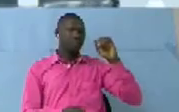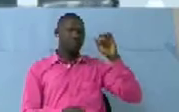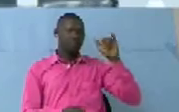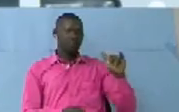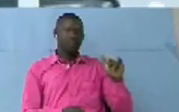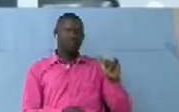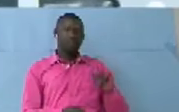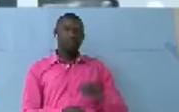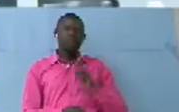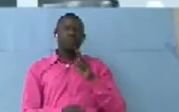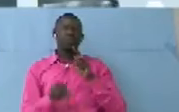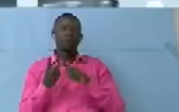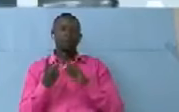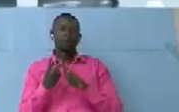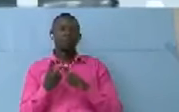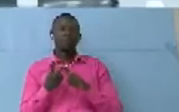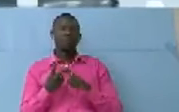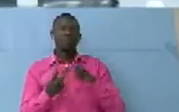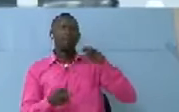Kifa, you mean Kifa Barhama.